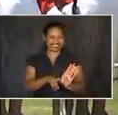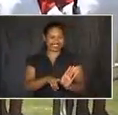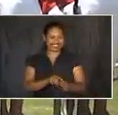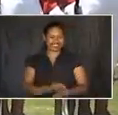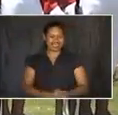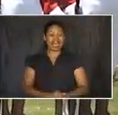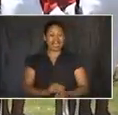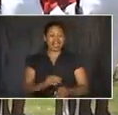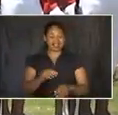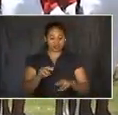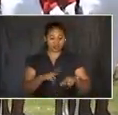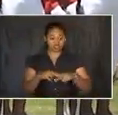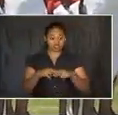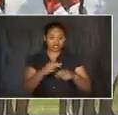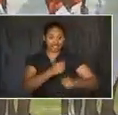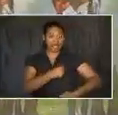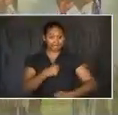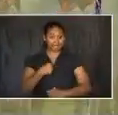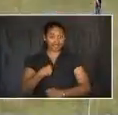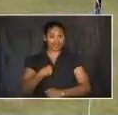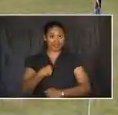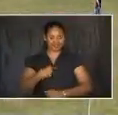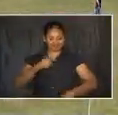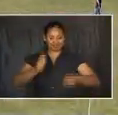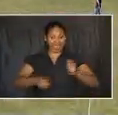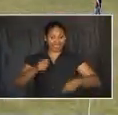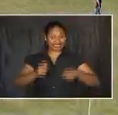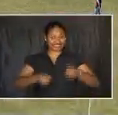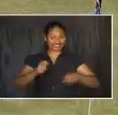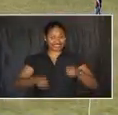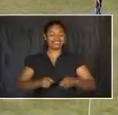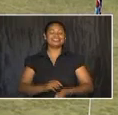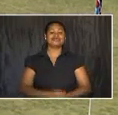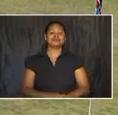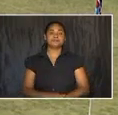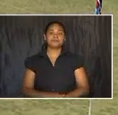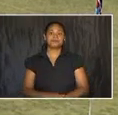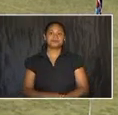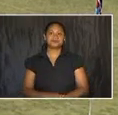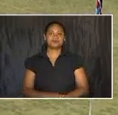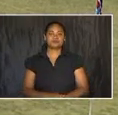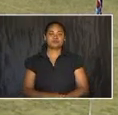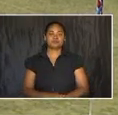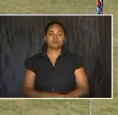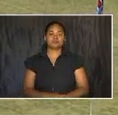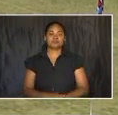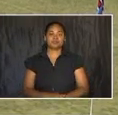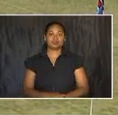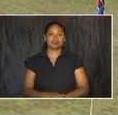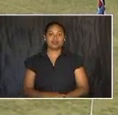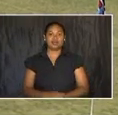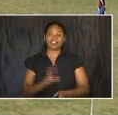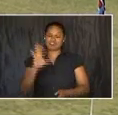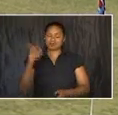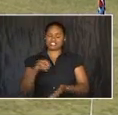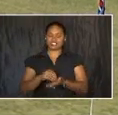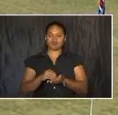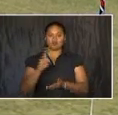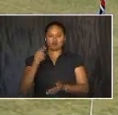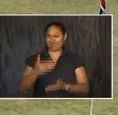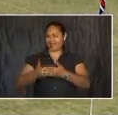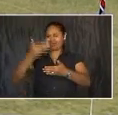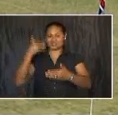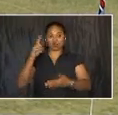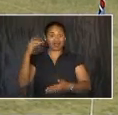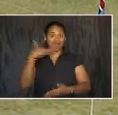the RFMF brass band. Now they will conduct the actual the other